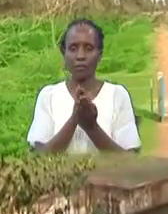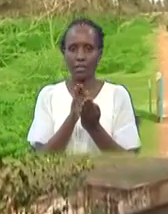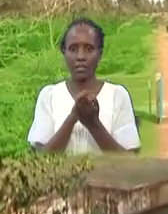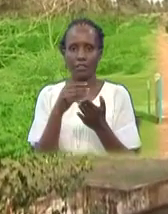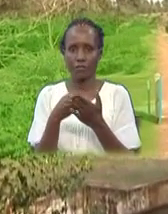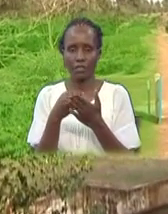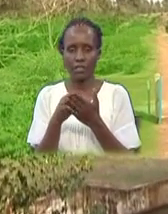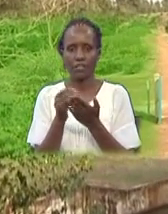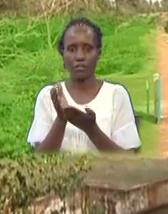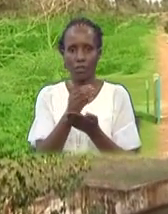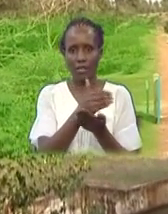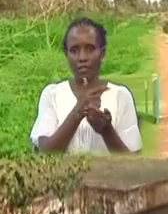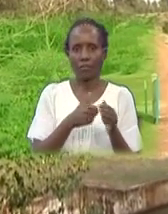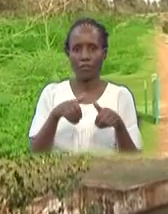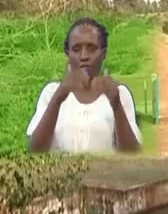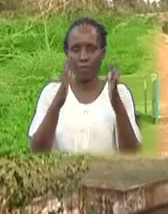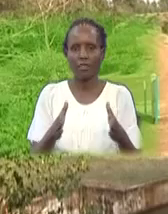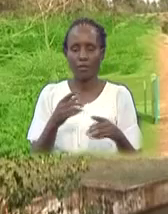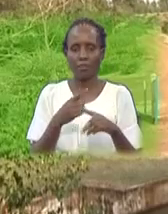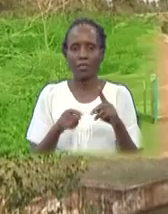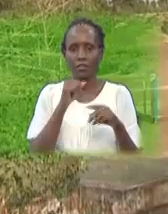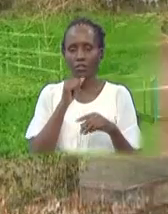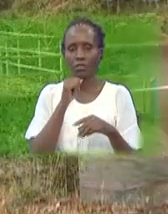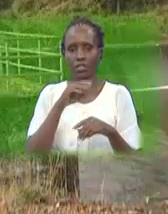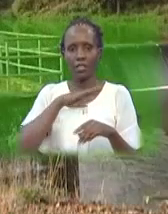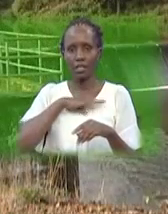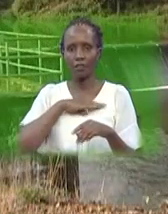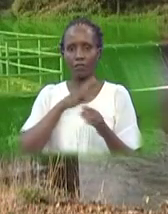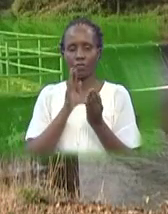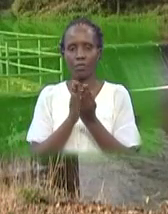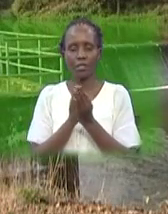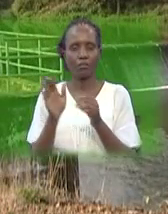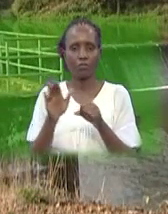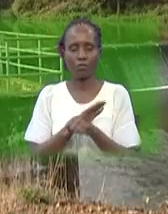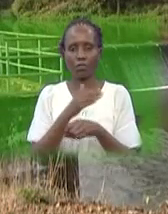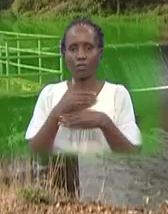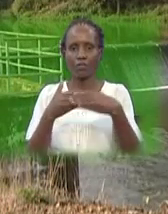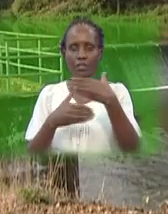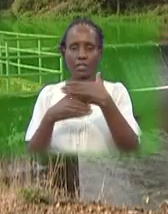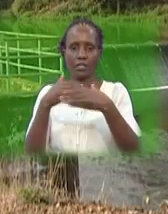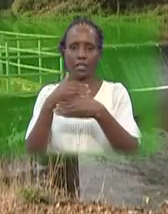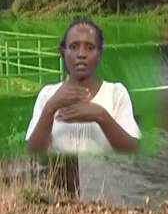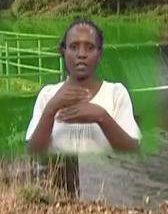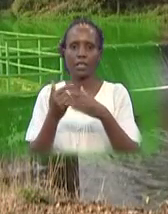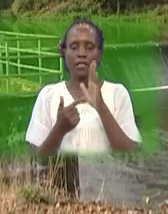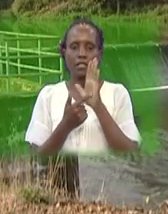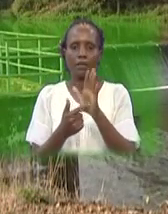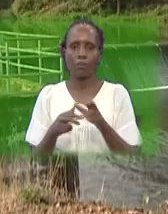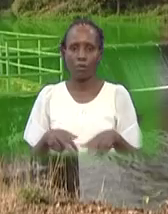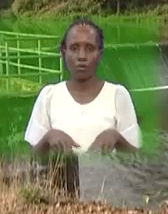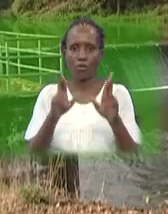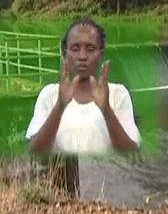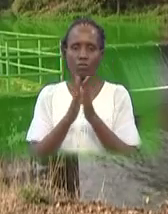fees collected from the farmers is not adequate for sufficient maintenance of the entire infrastructure, especially the roads